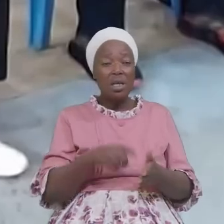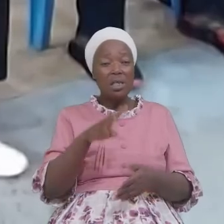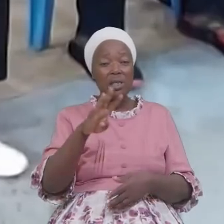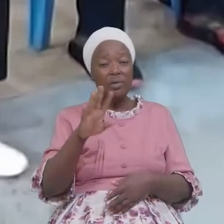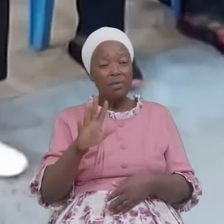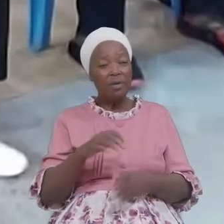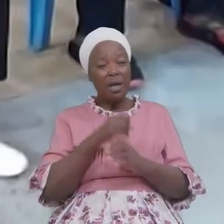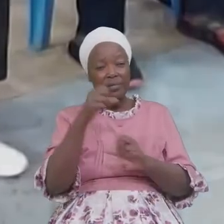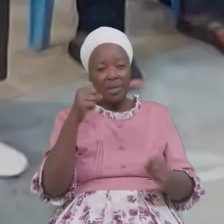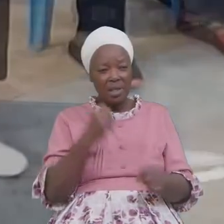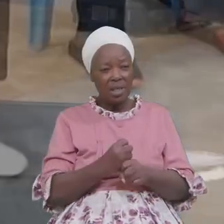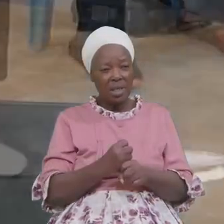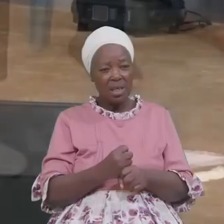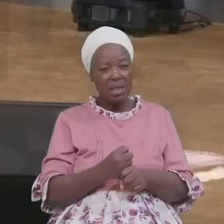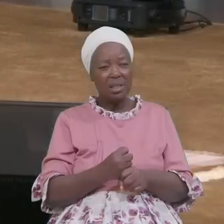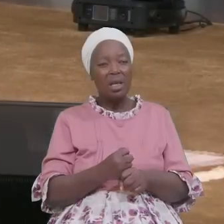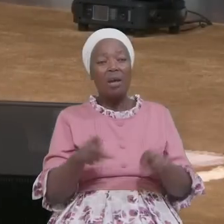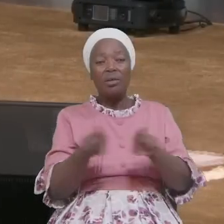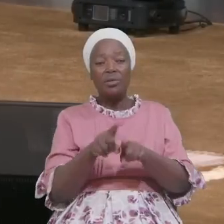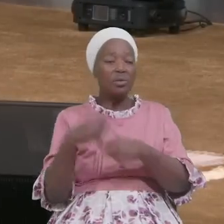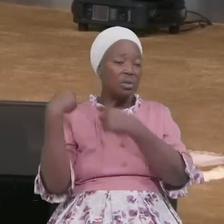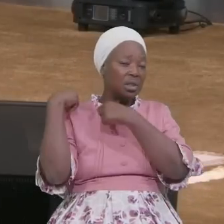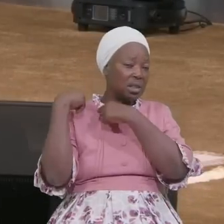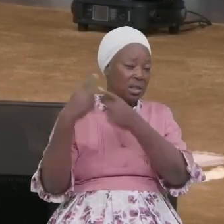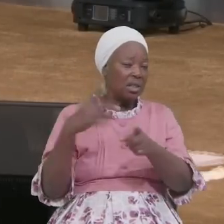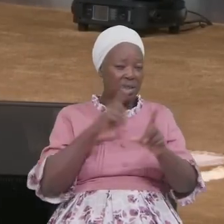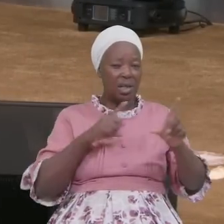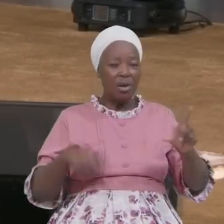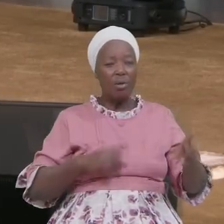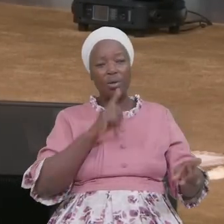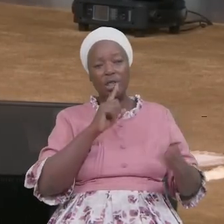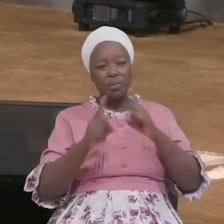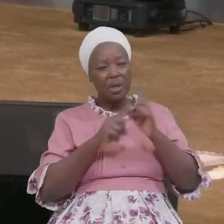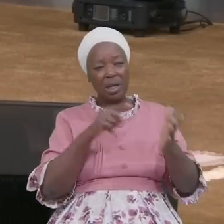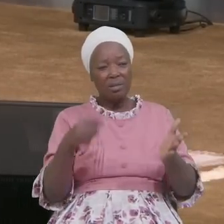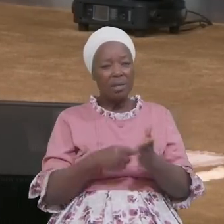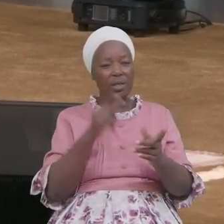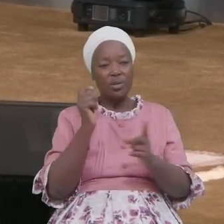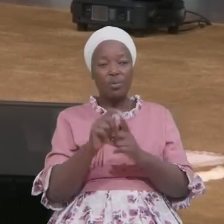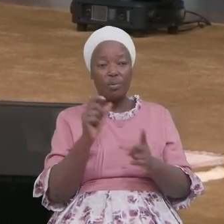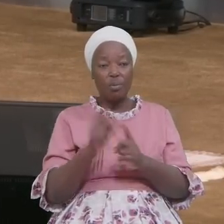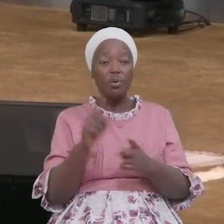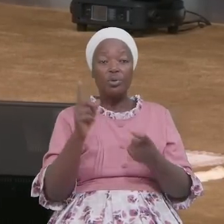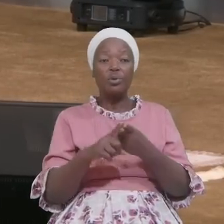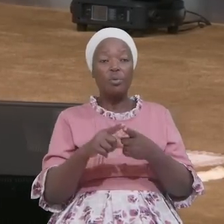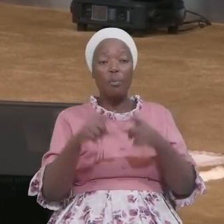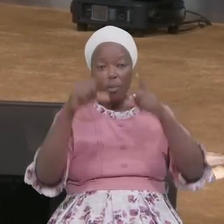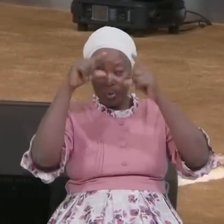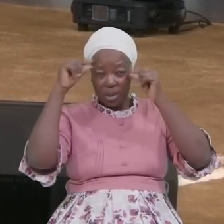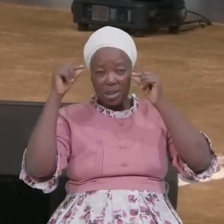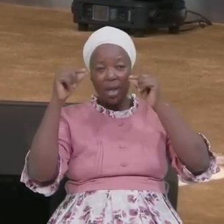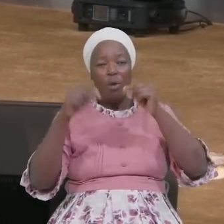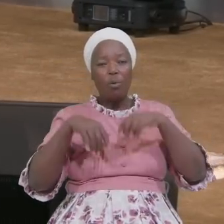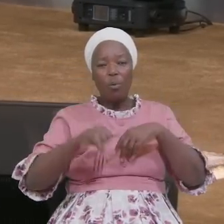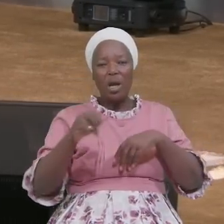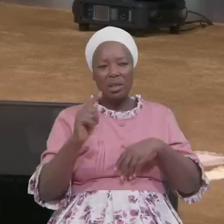45 years, even since the Lord spake this word unto Moses, while the